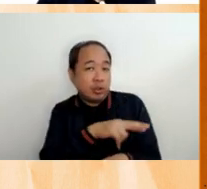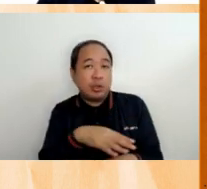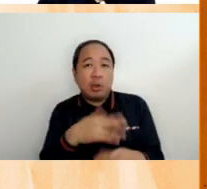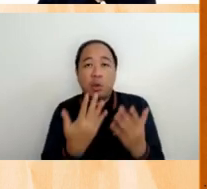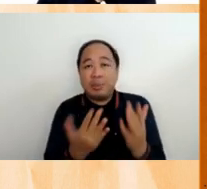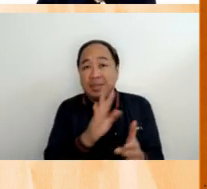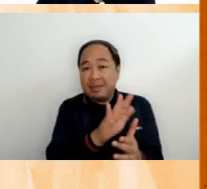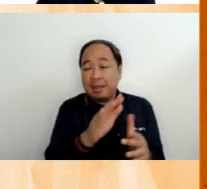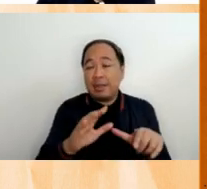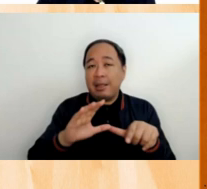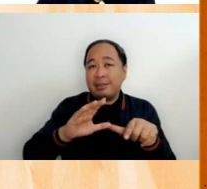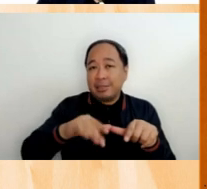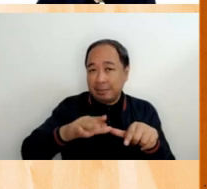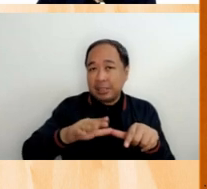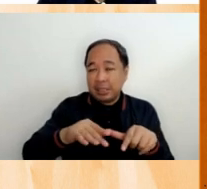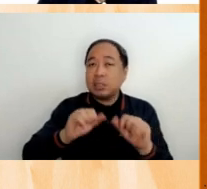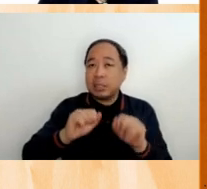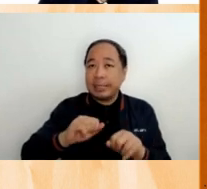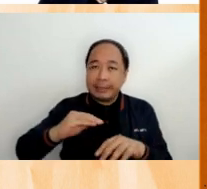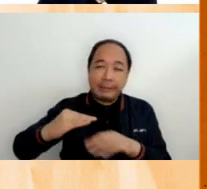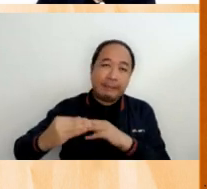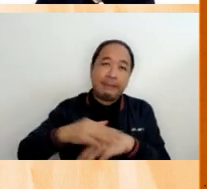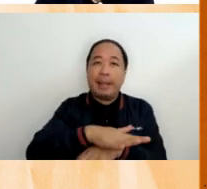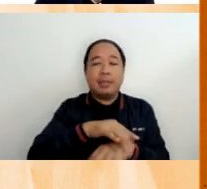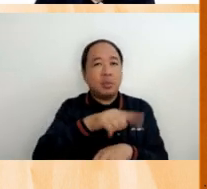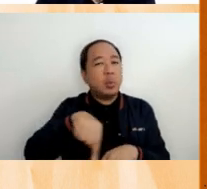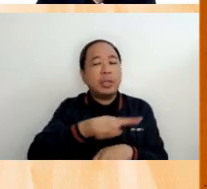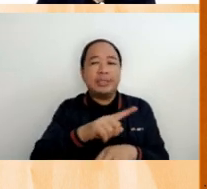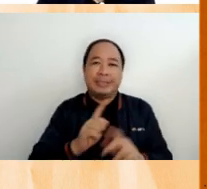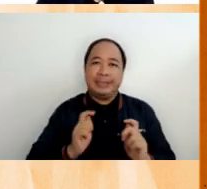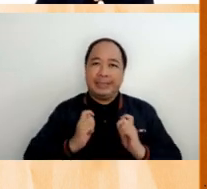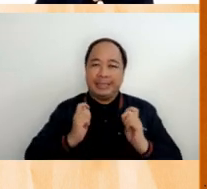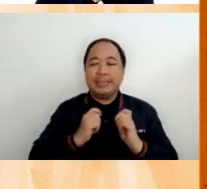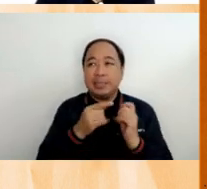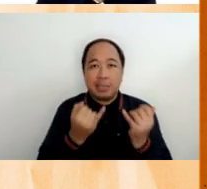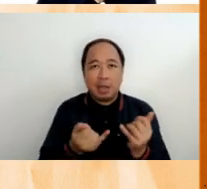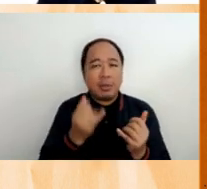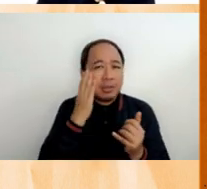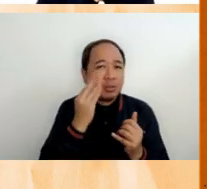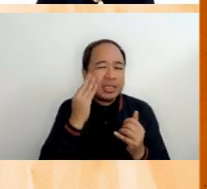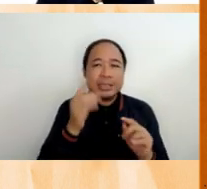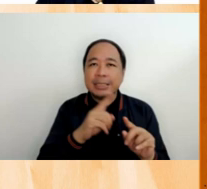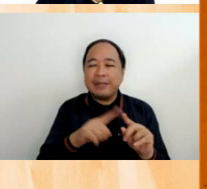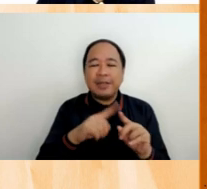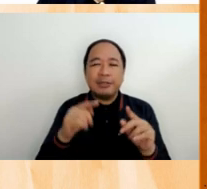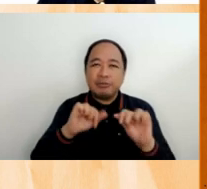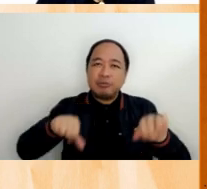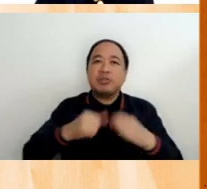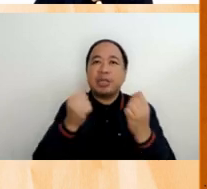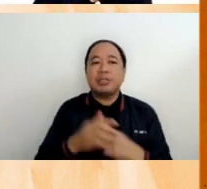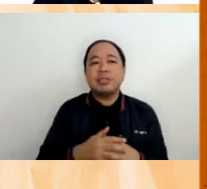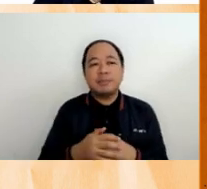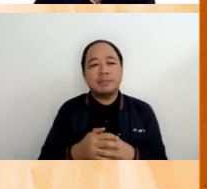social media. As they spend, we know that they spend a lot of time on Instagram, TikTok, and